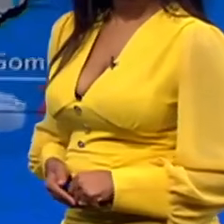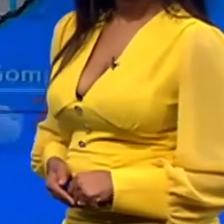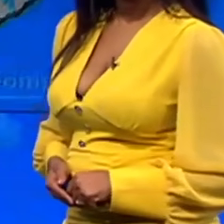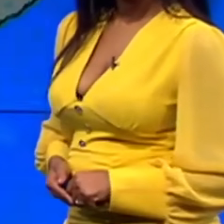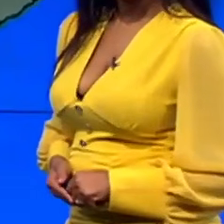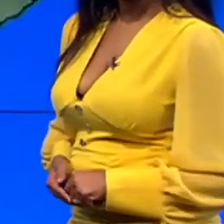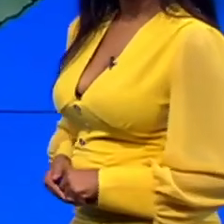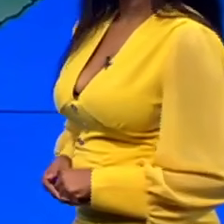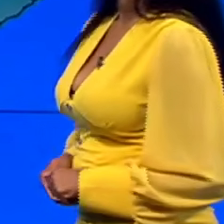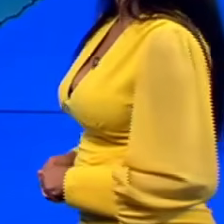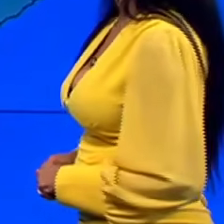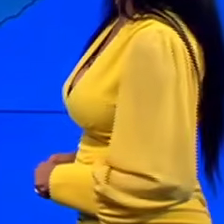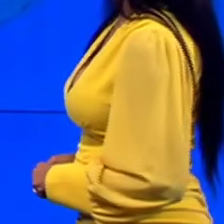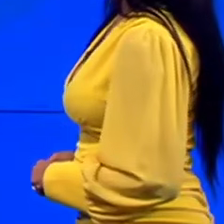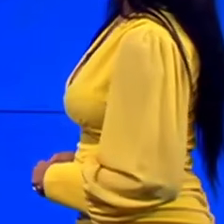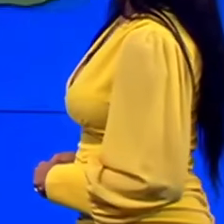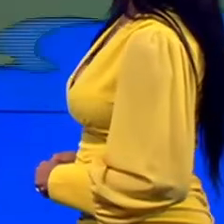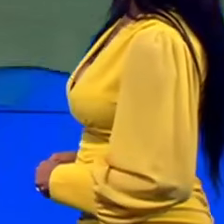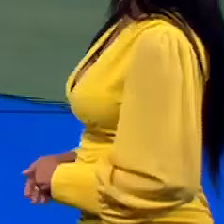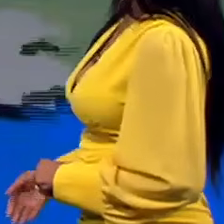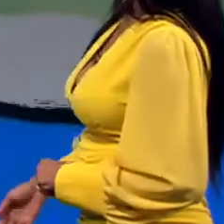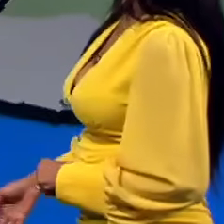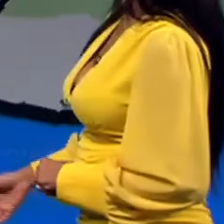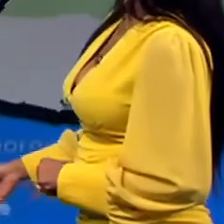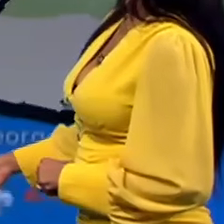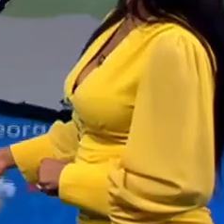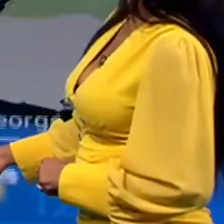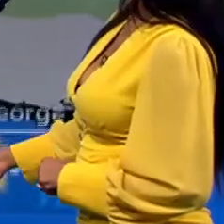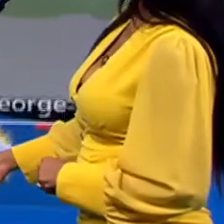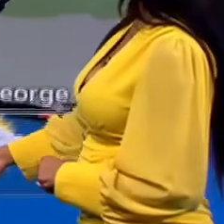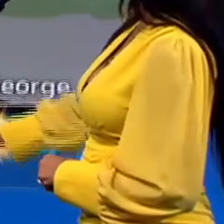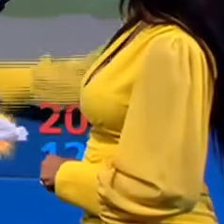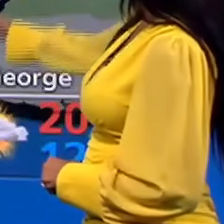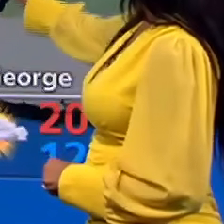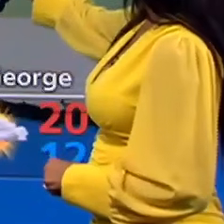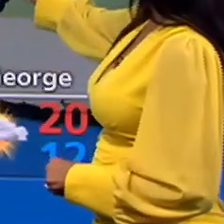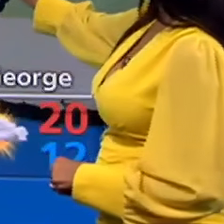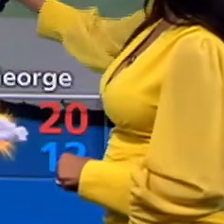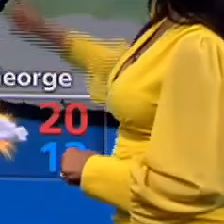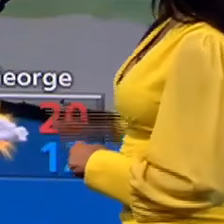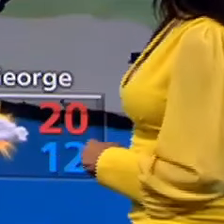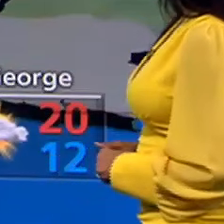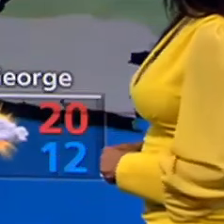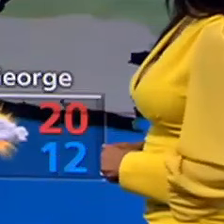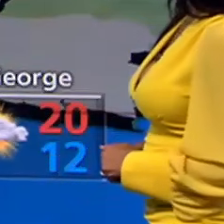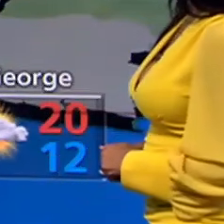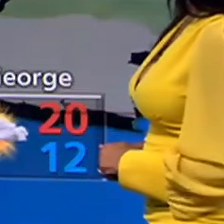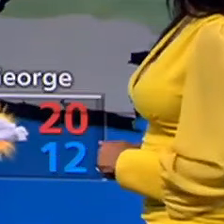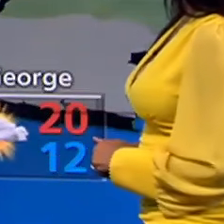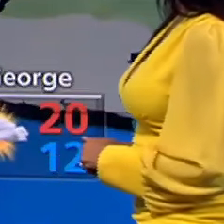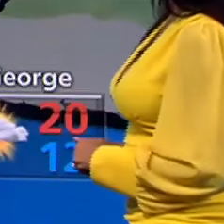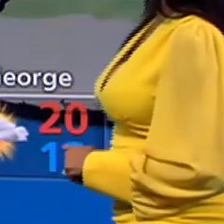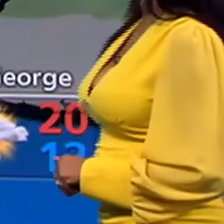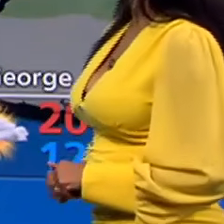di le 20 fa re lebela gape mo profenseng ya Western Cape Beaufort West ka digata di le 8 go a